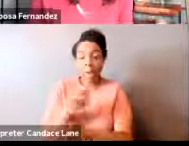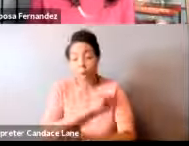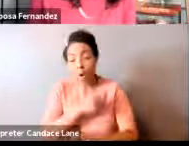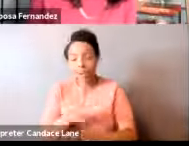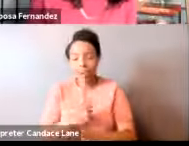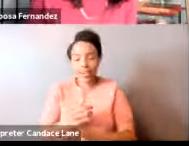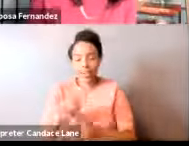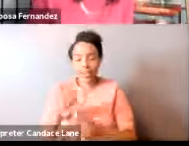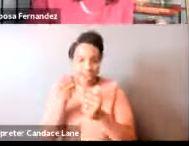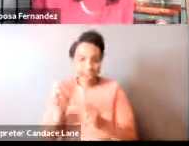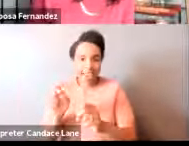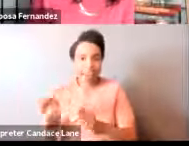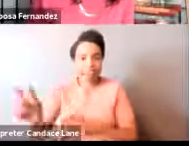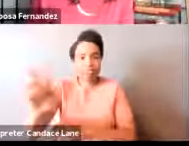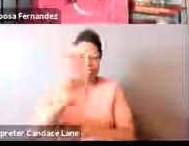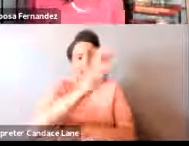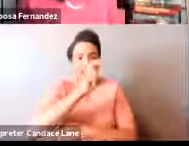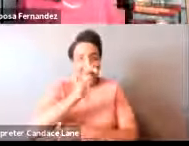road.